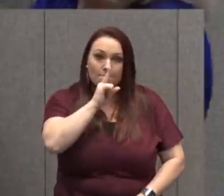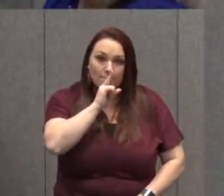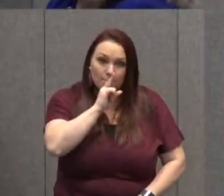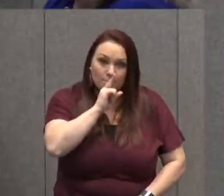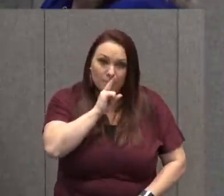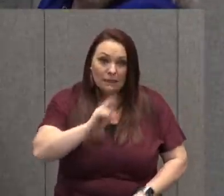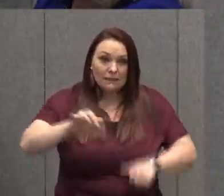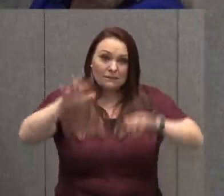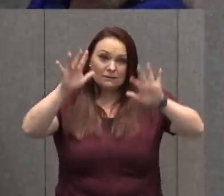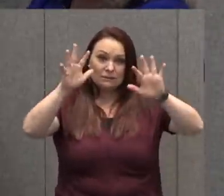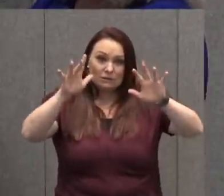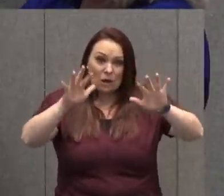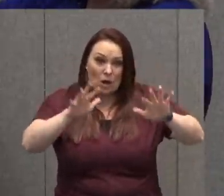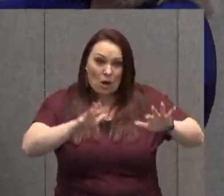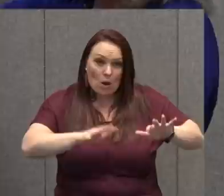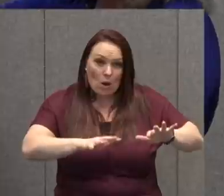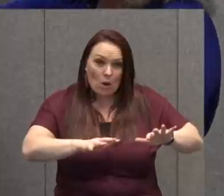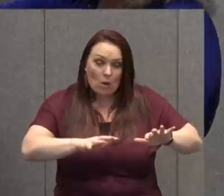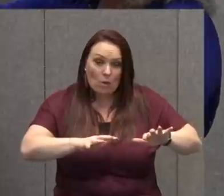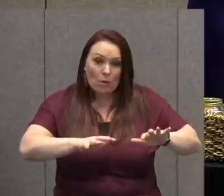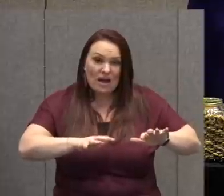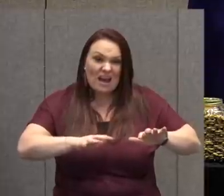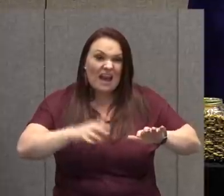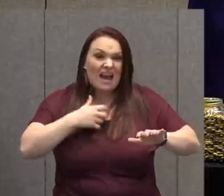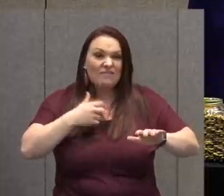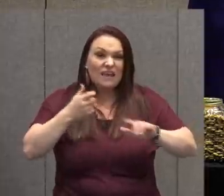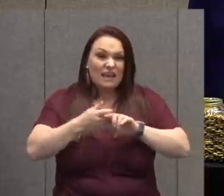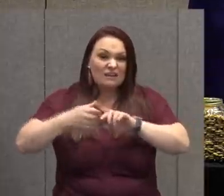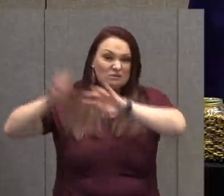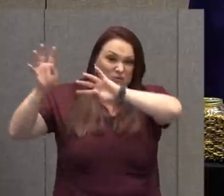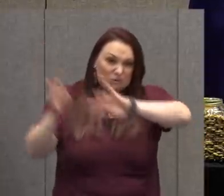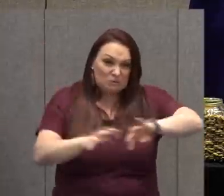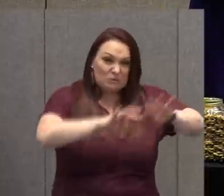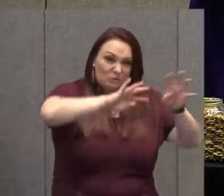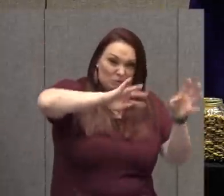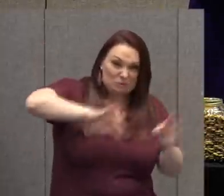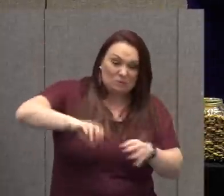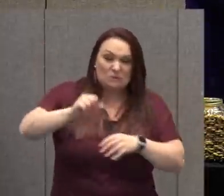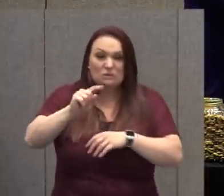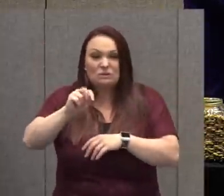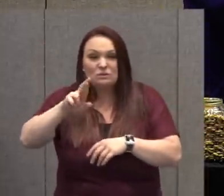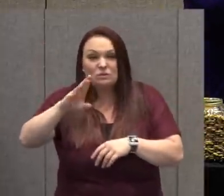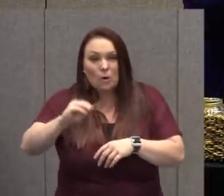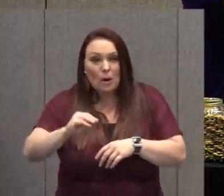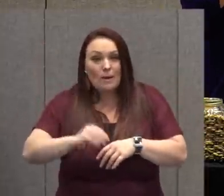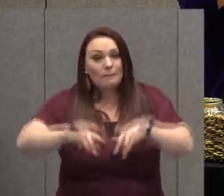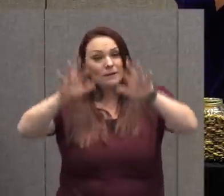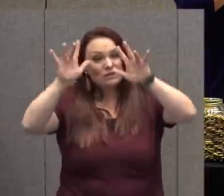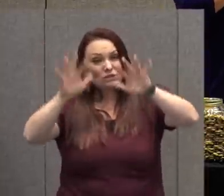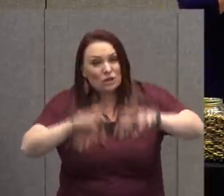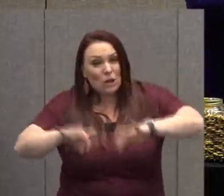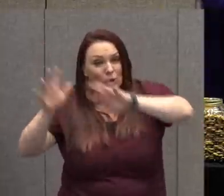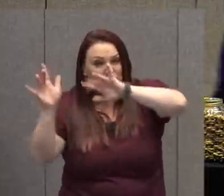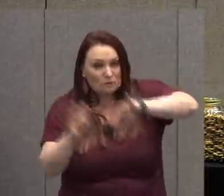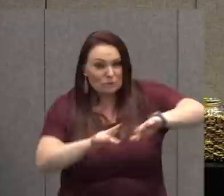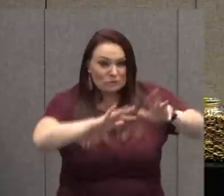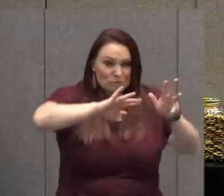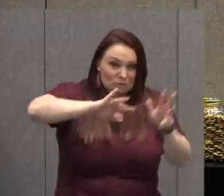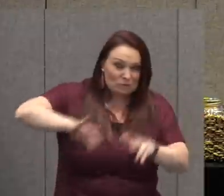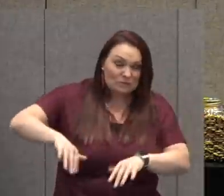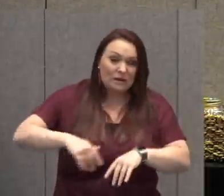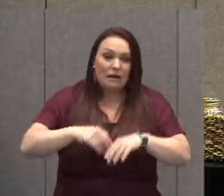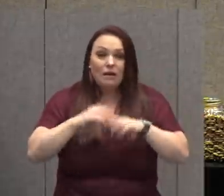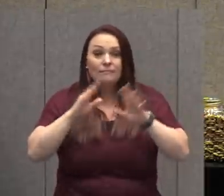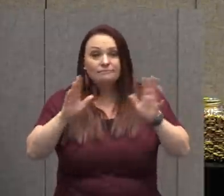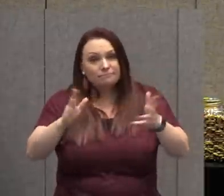storm. Two words, snow and storm. Bring it together and you got snowstorm.